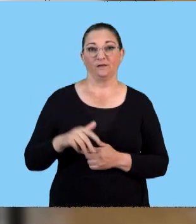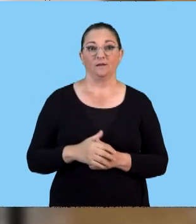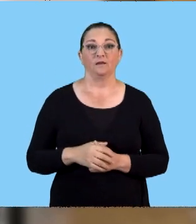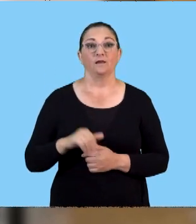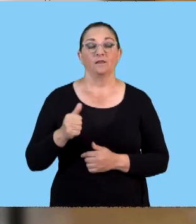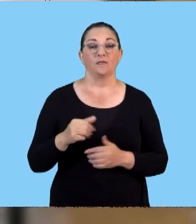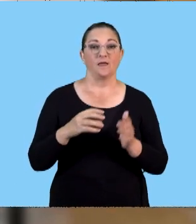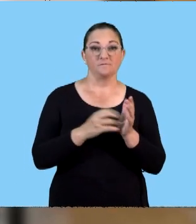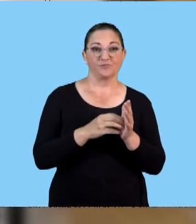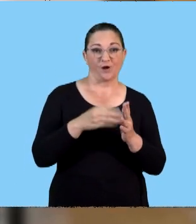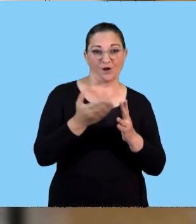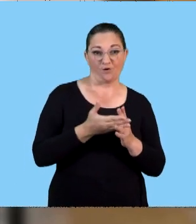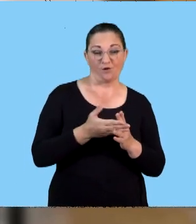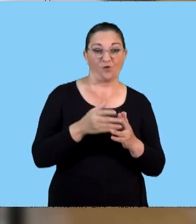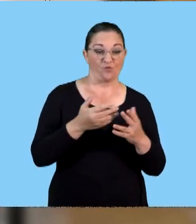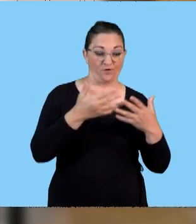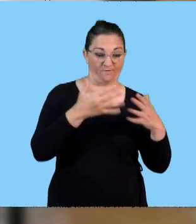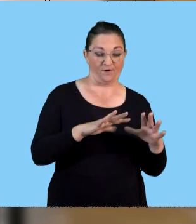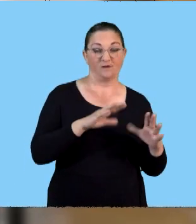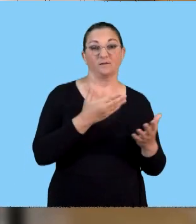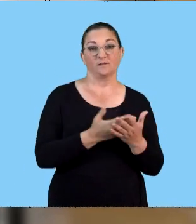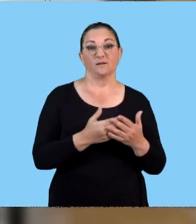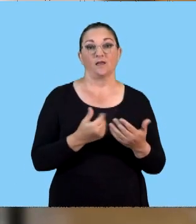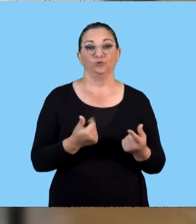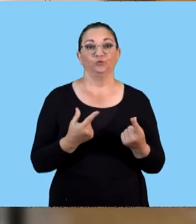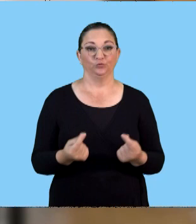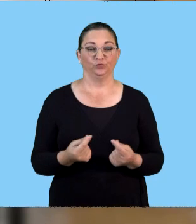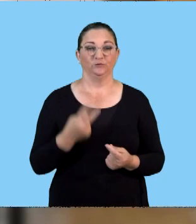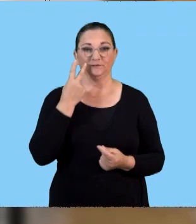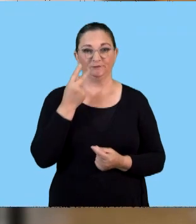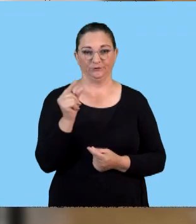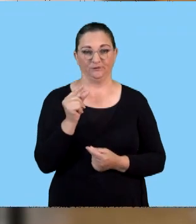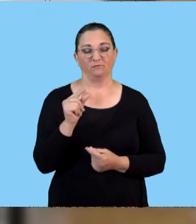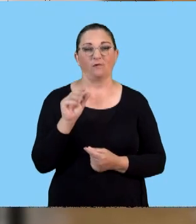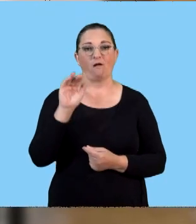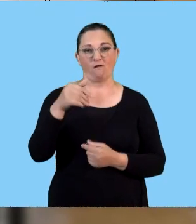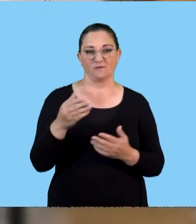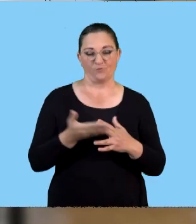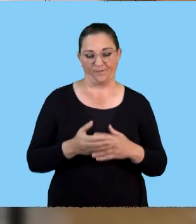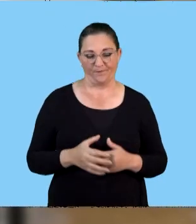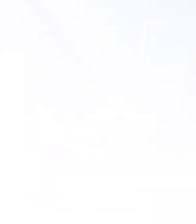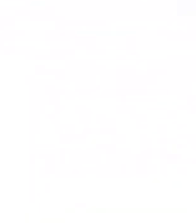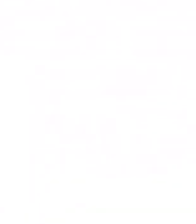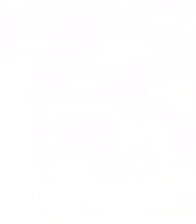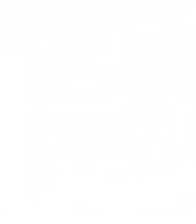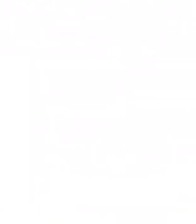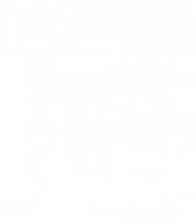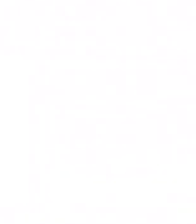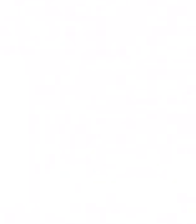take a quick advert break. After the break, we'll put all of this into context. See you after the break.